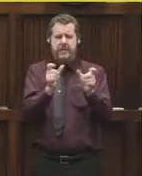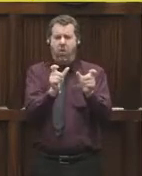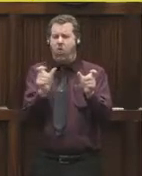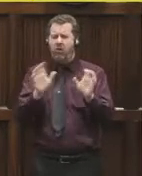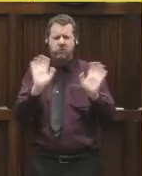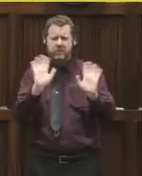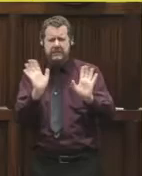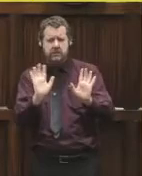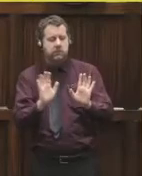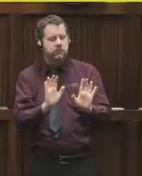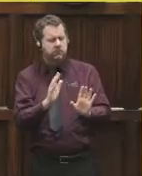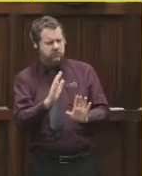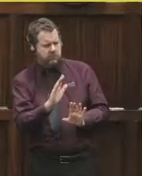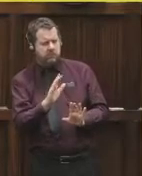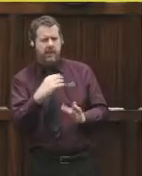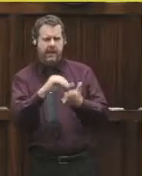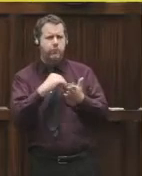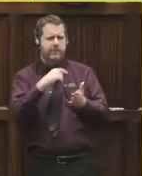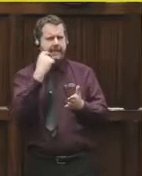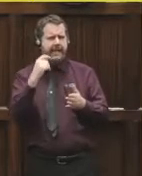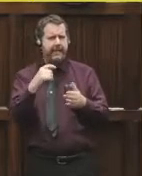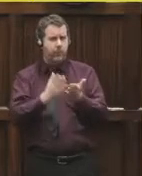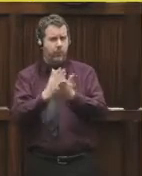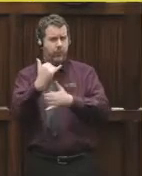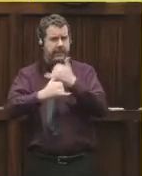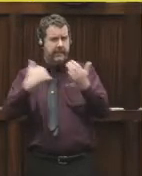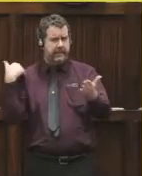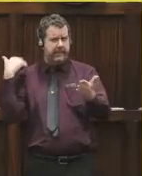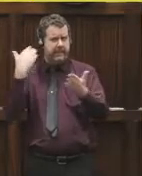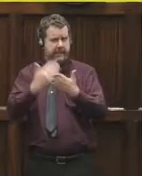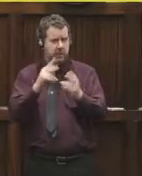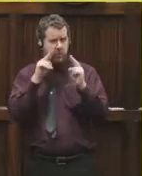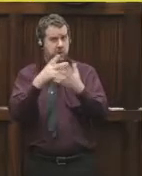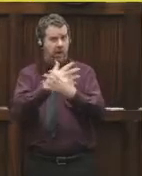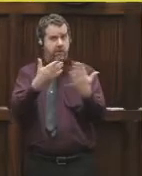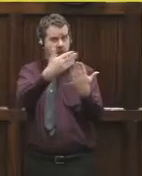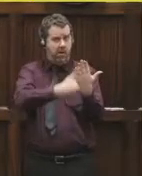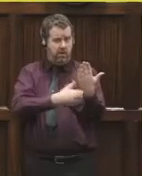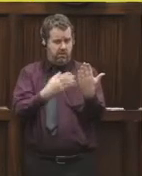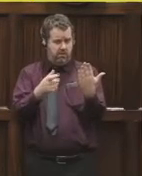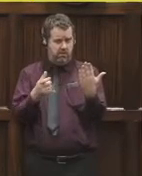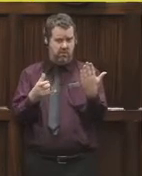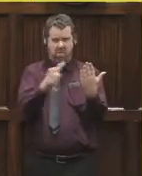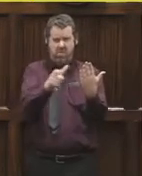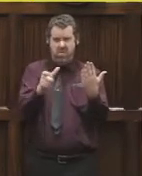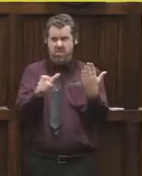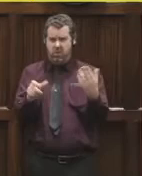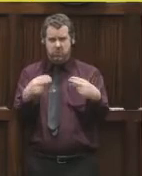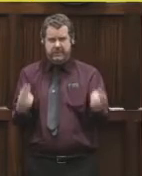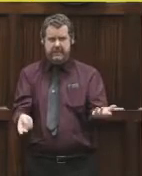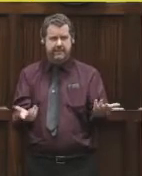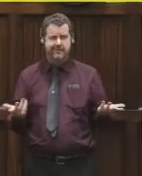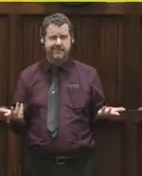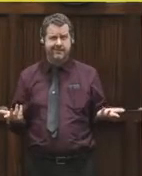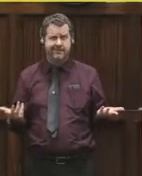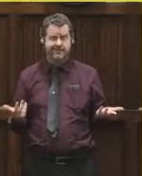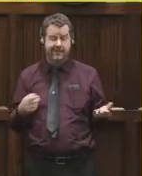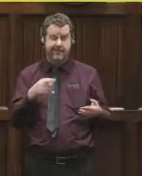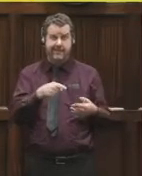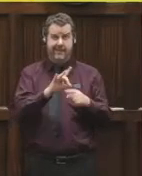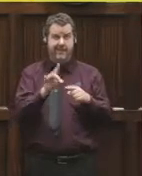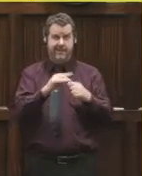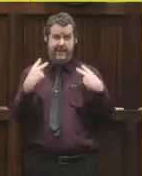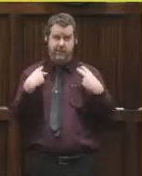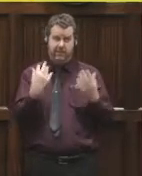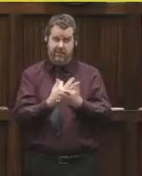say, over all these years here, I thought I've noted quite a lot of it myself. But that aside, I think